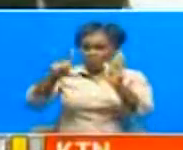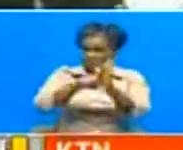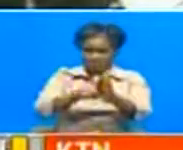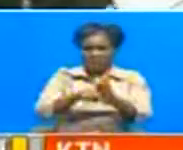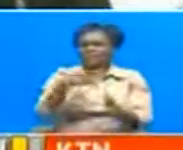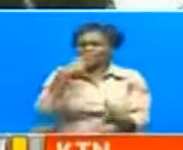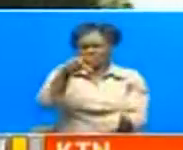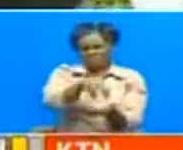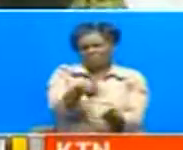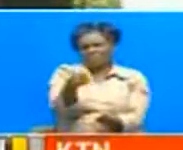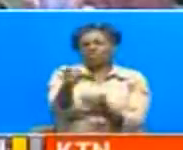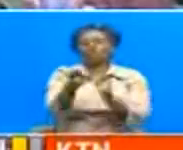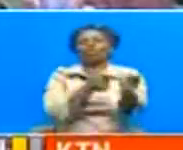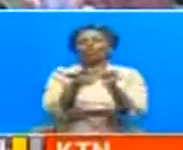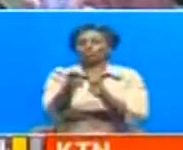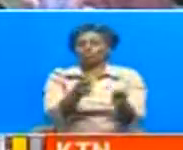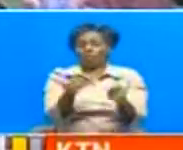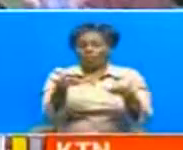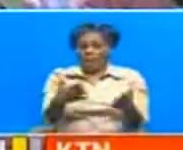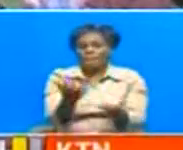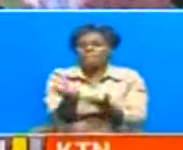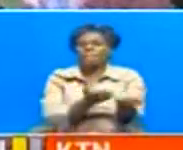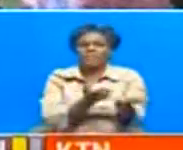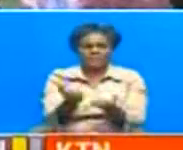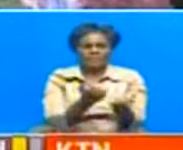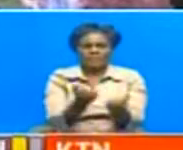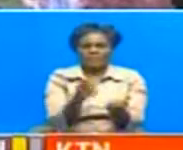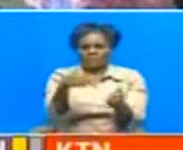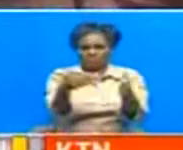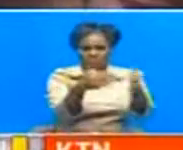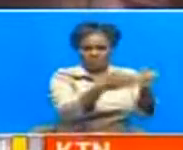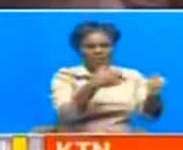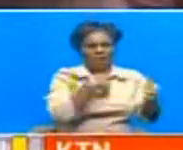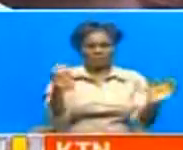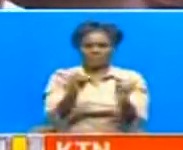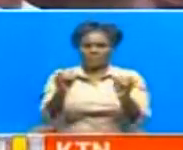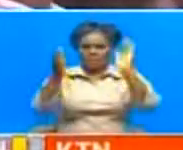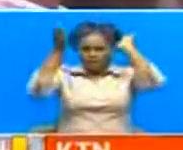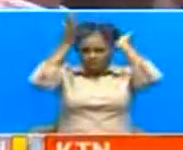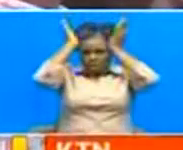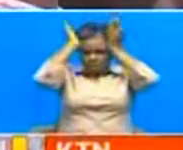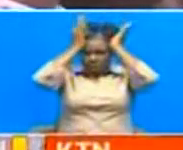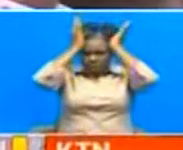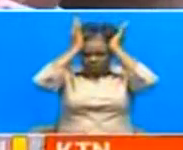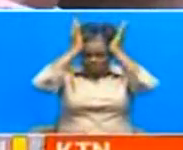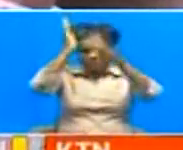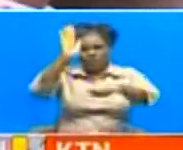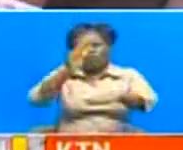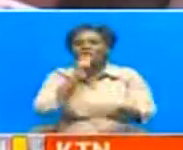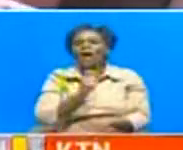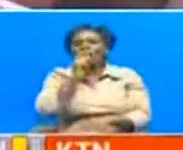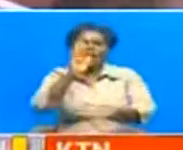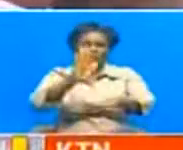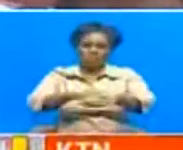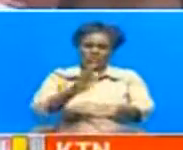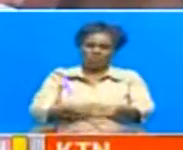akisema kuwa hali hiyo itadhibitiwa kwa kuwa biashara hiyo itafanyika bila usiri wowote. Donkey meat is gazetted as food animal. And what